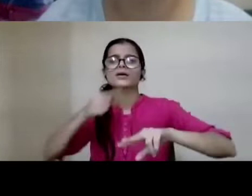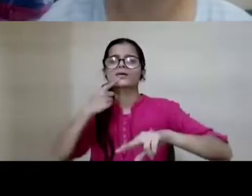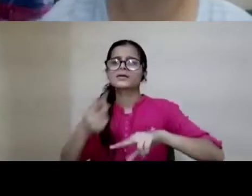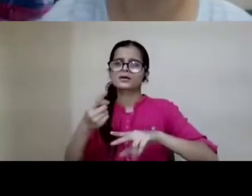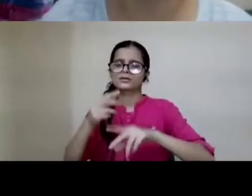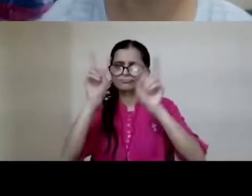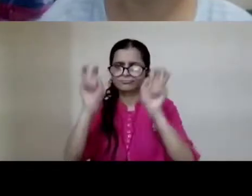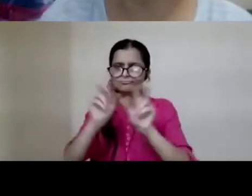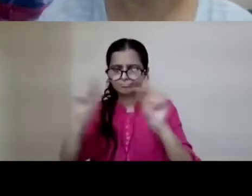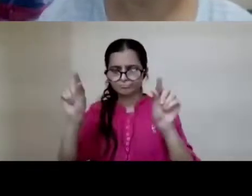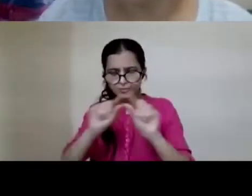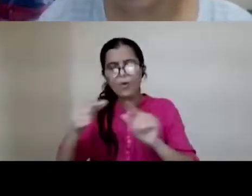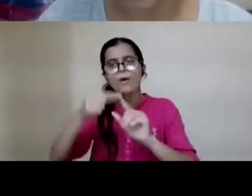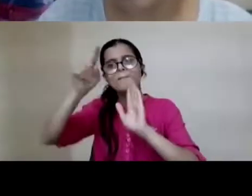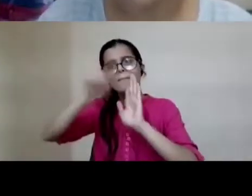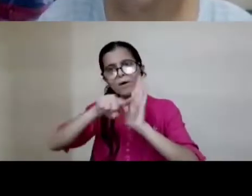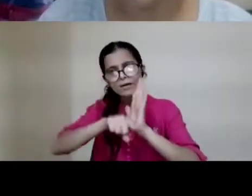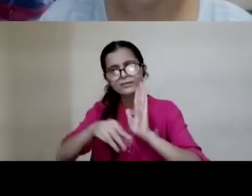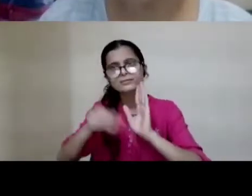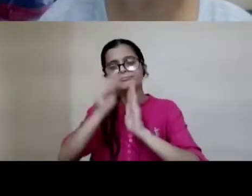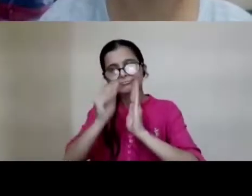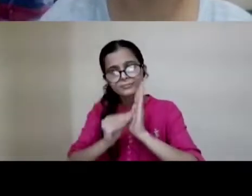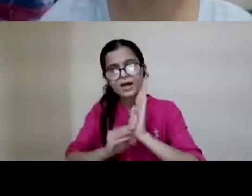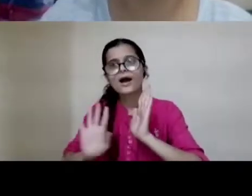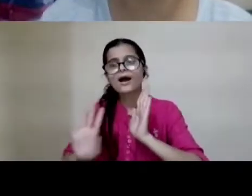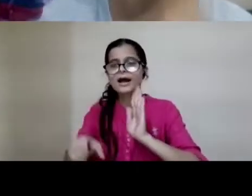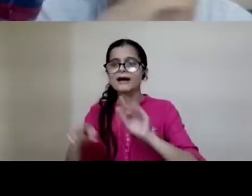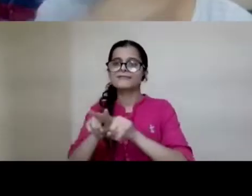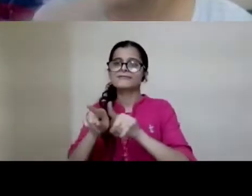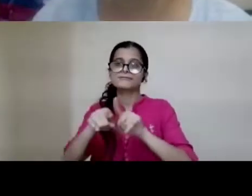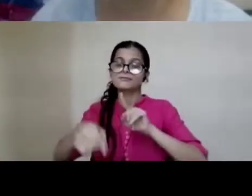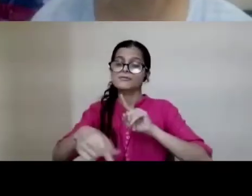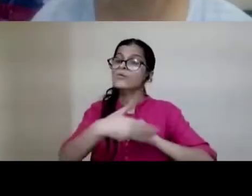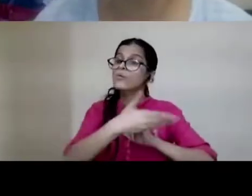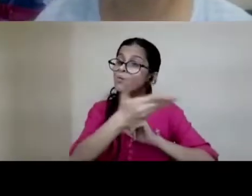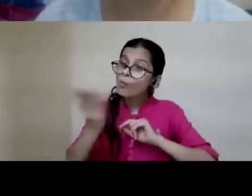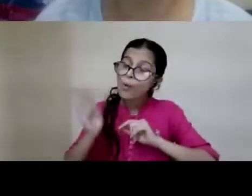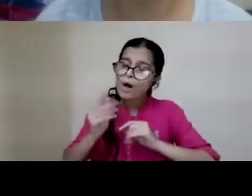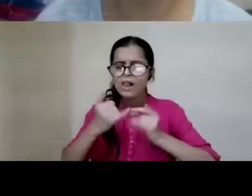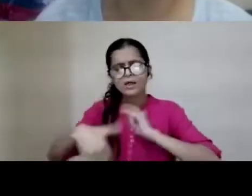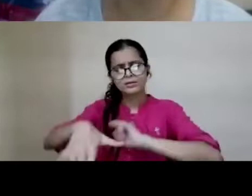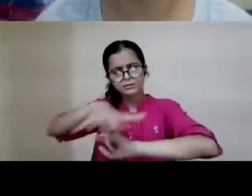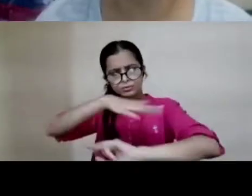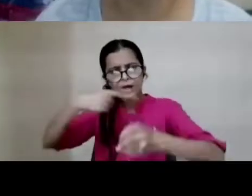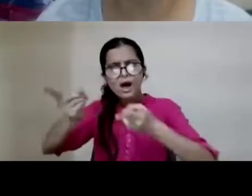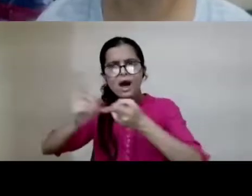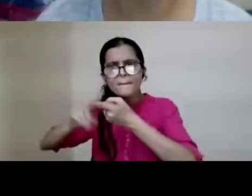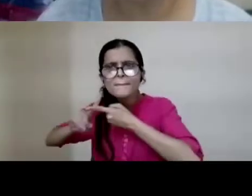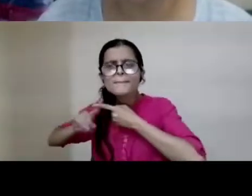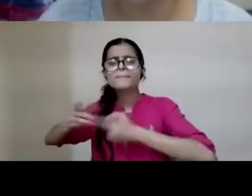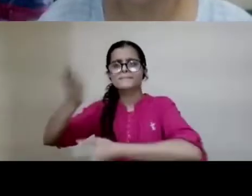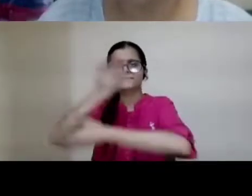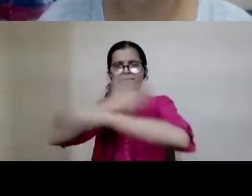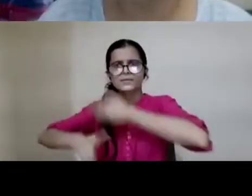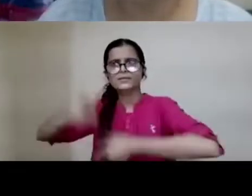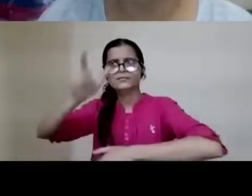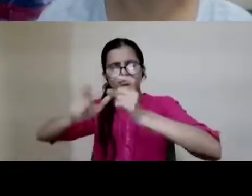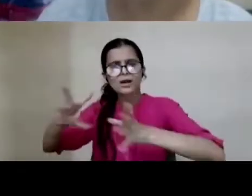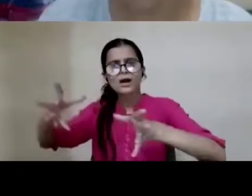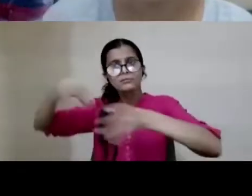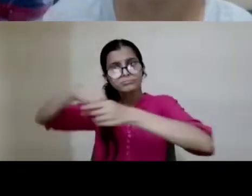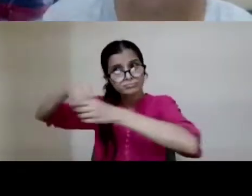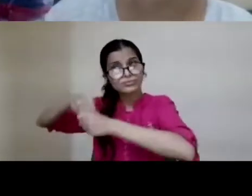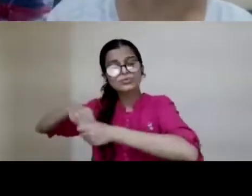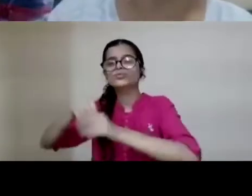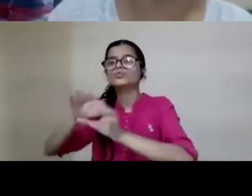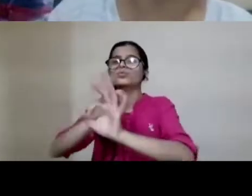as in policy, you are in fact not saying that in all situations, people with disabilities are to be included. You